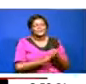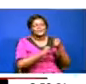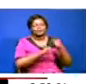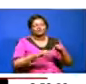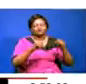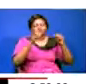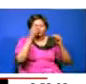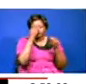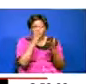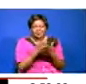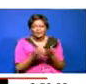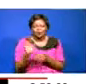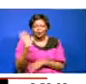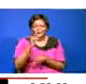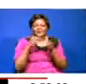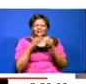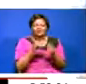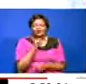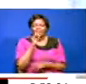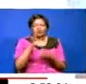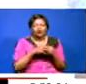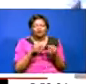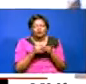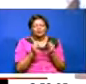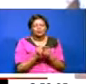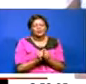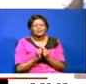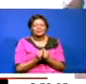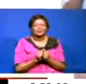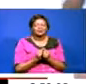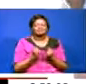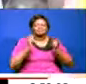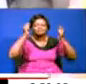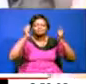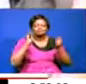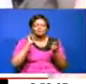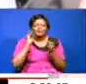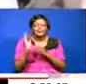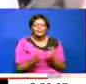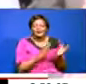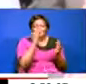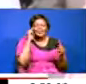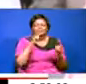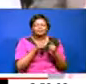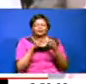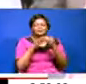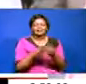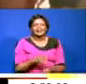a section of Wiper leaders are uncomfortable with the countrywide pressure rallies being organized by Azimio leader Raila